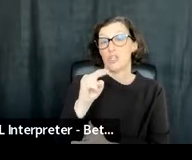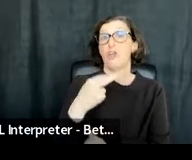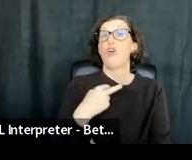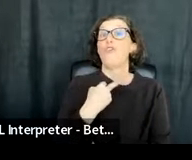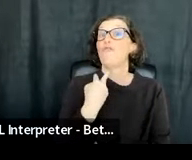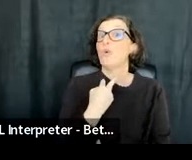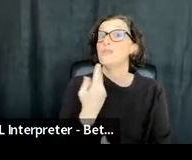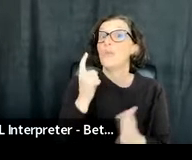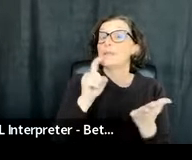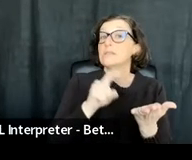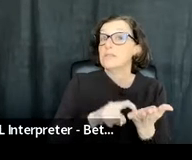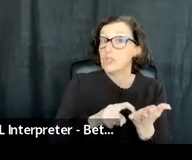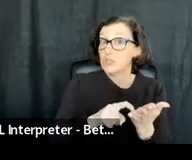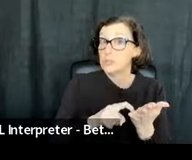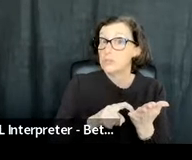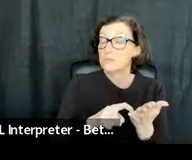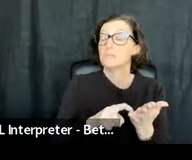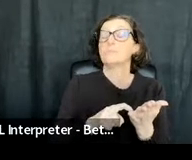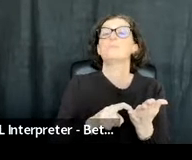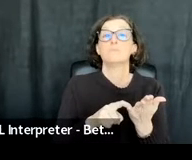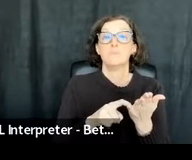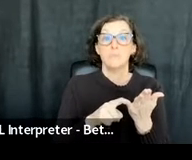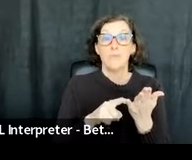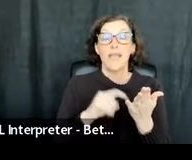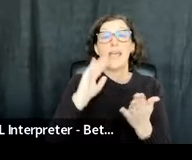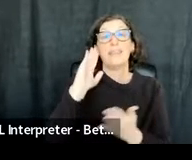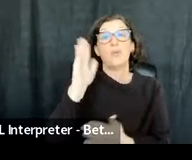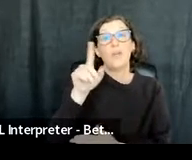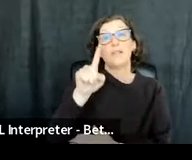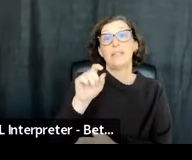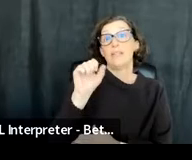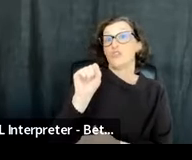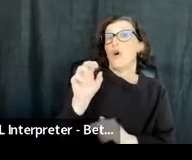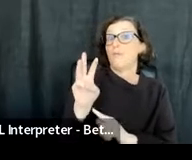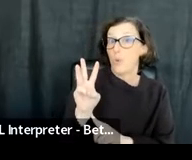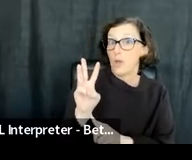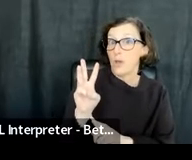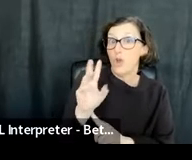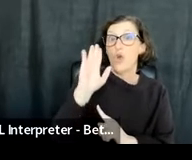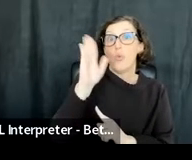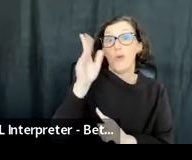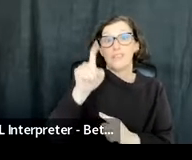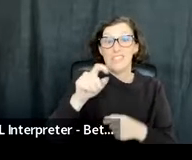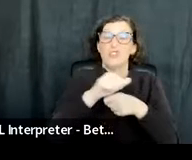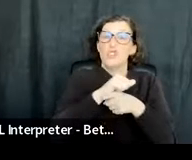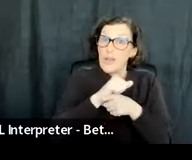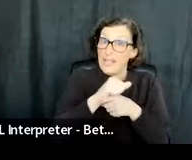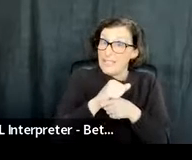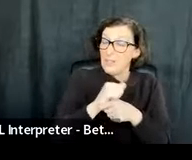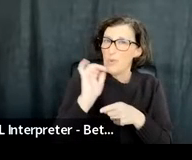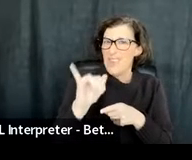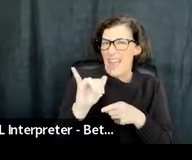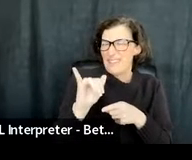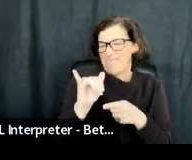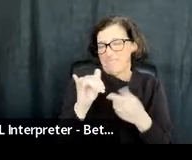course, we'll need that software. They'll need definitely extensive training on that, even though it's a